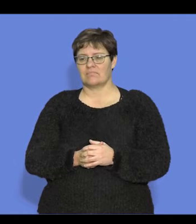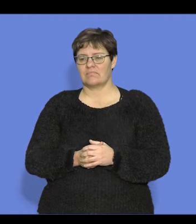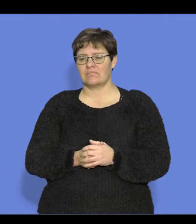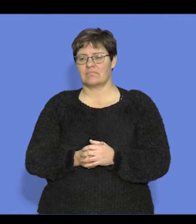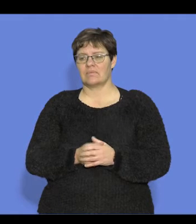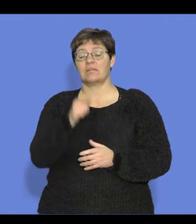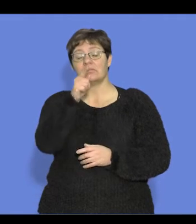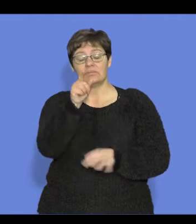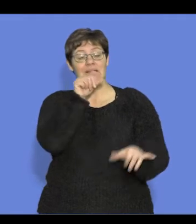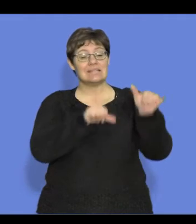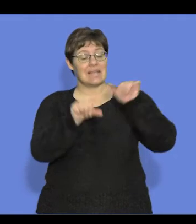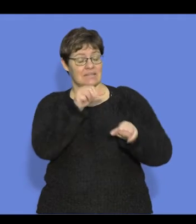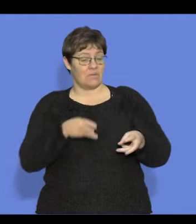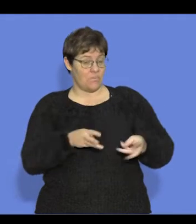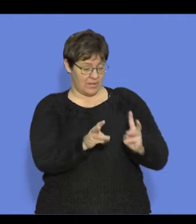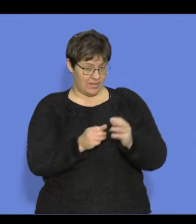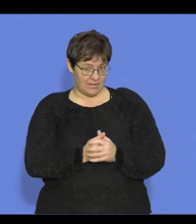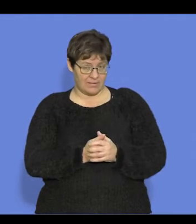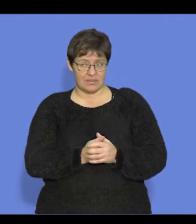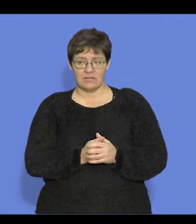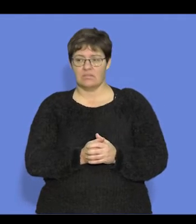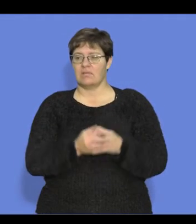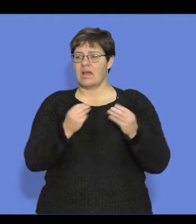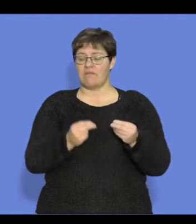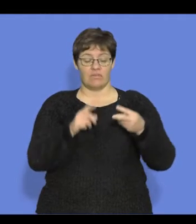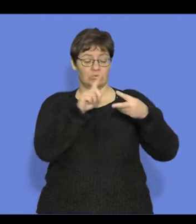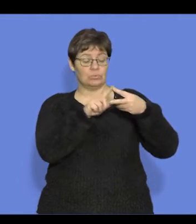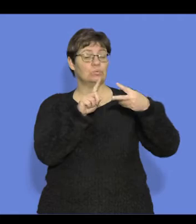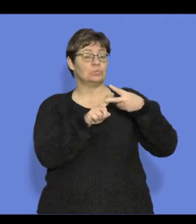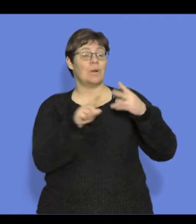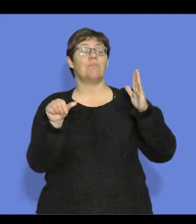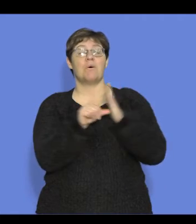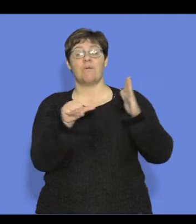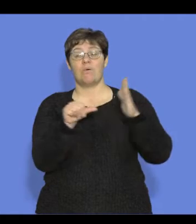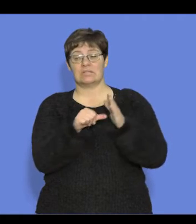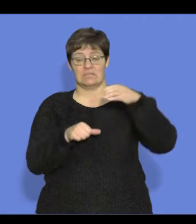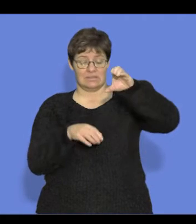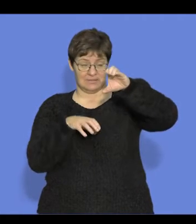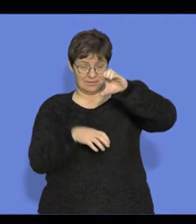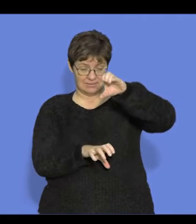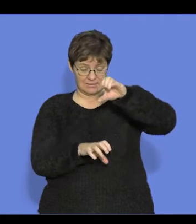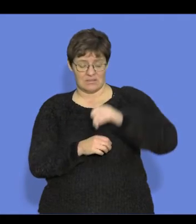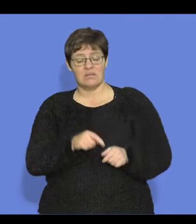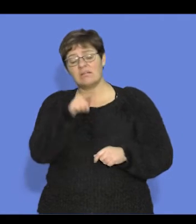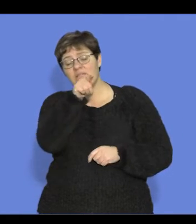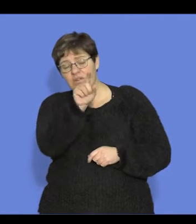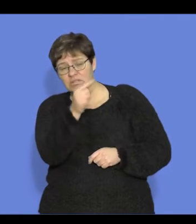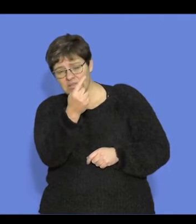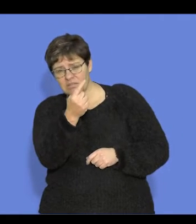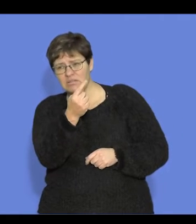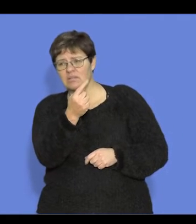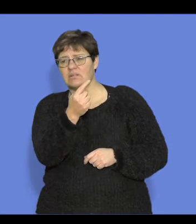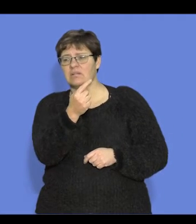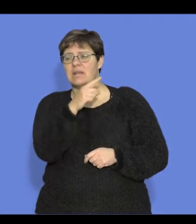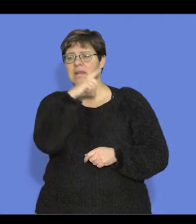And in your scientific method, there are two very important aspects. You first need to know